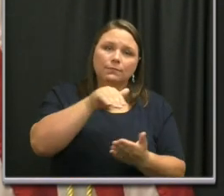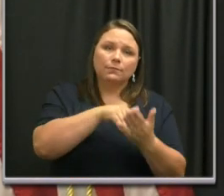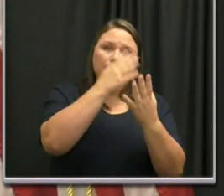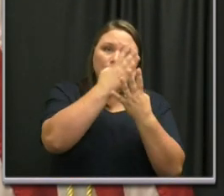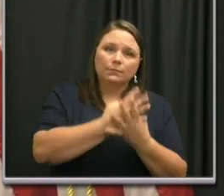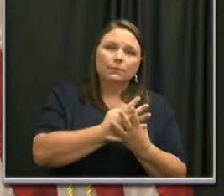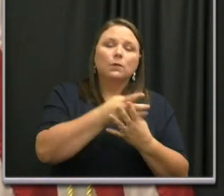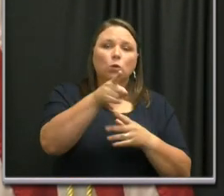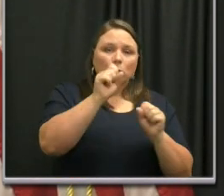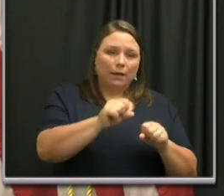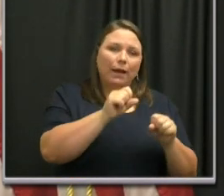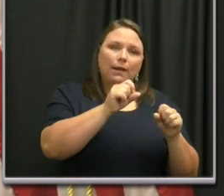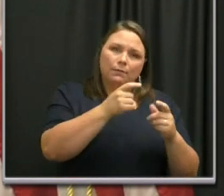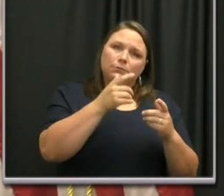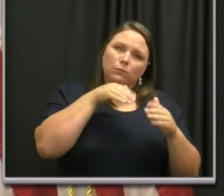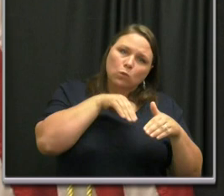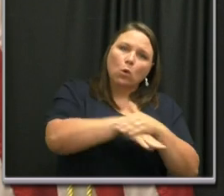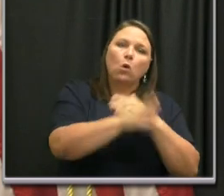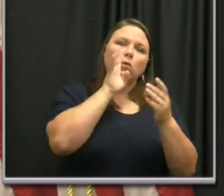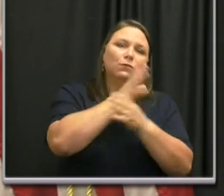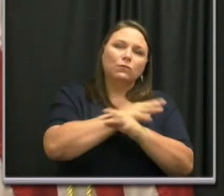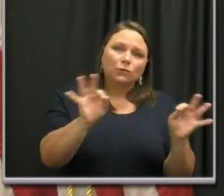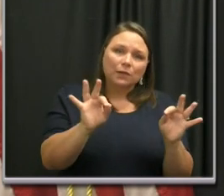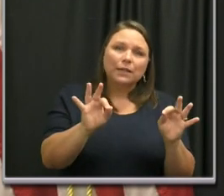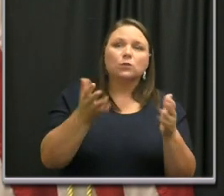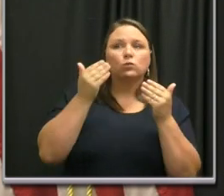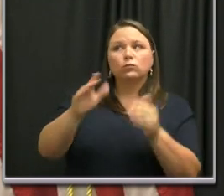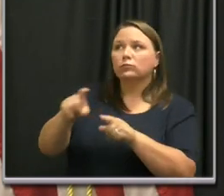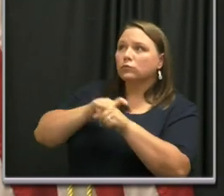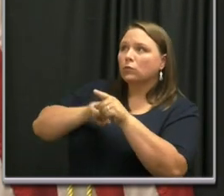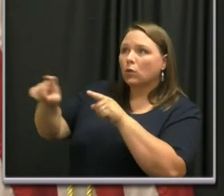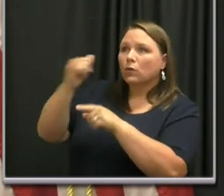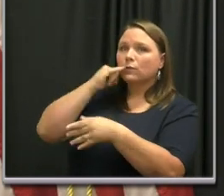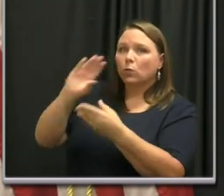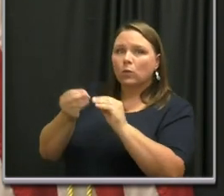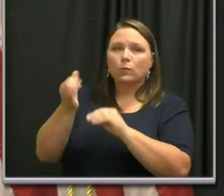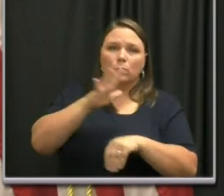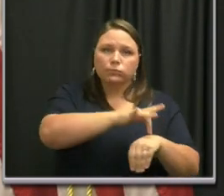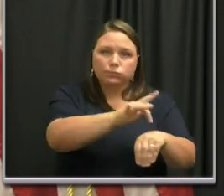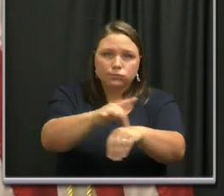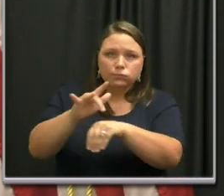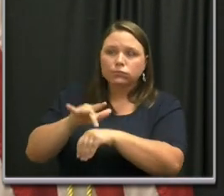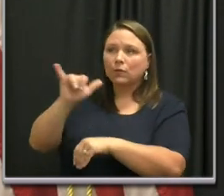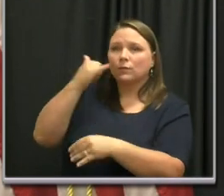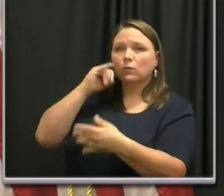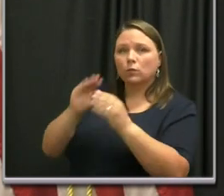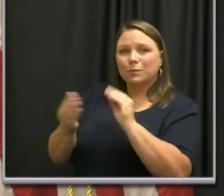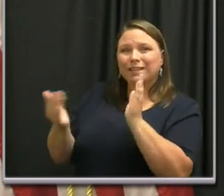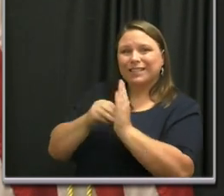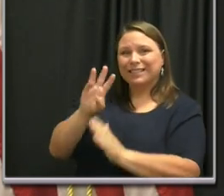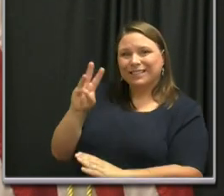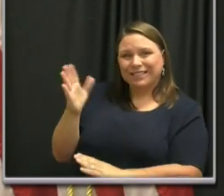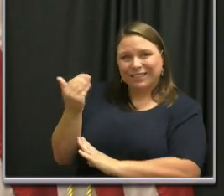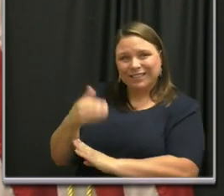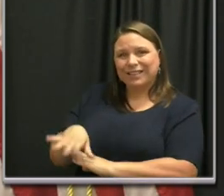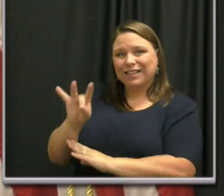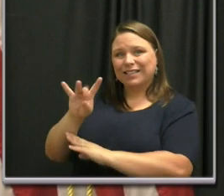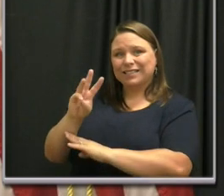centers, so do not hesitate to call the hotline. And that number, again, is